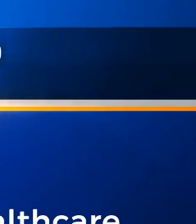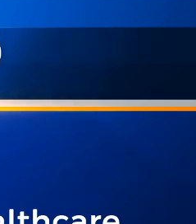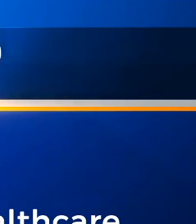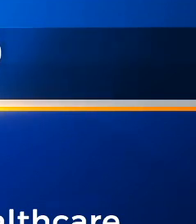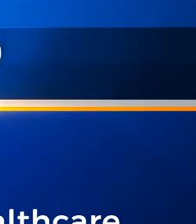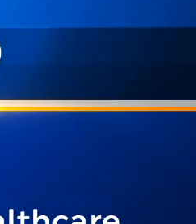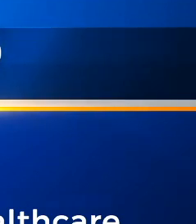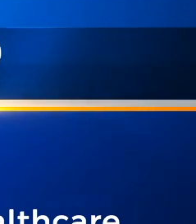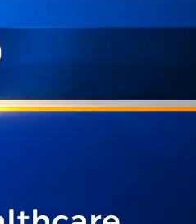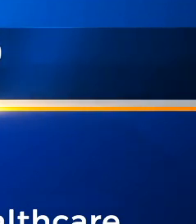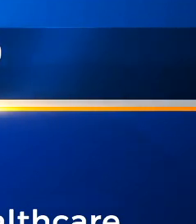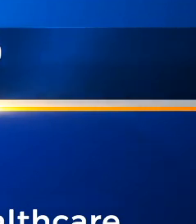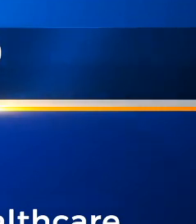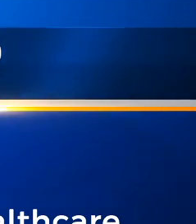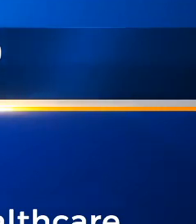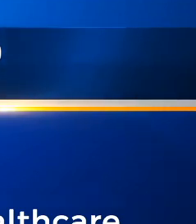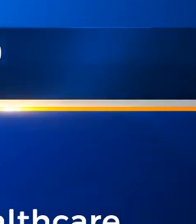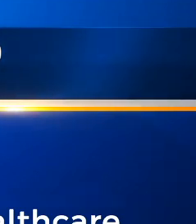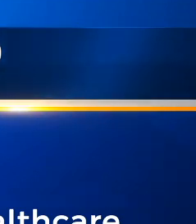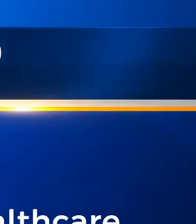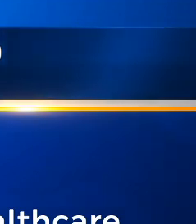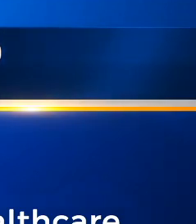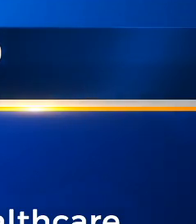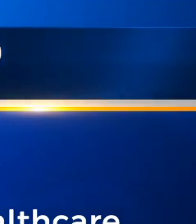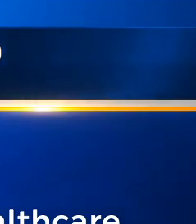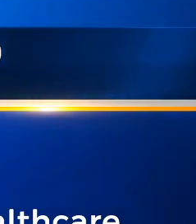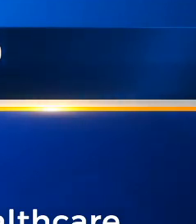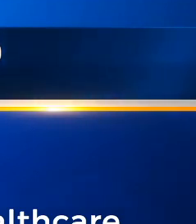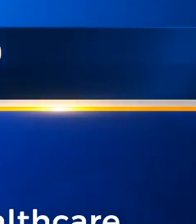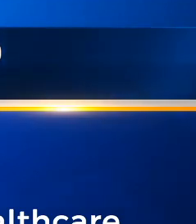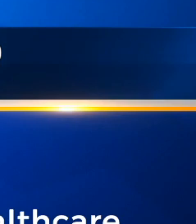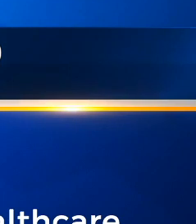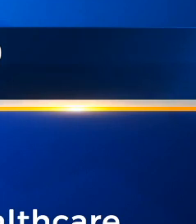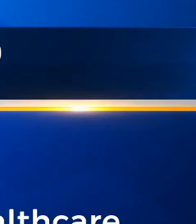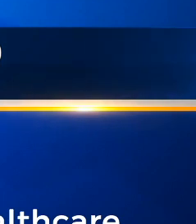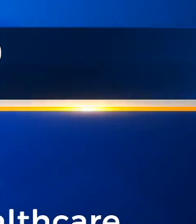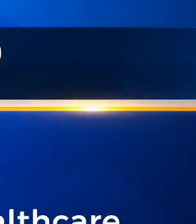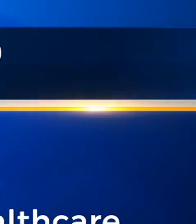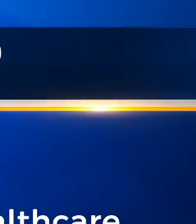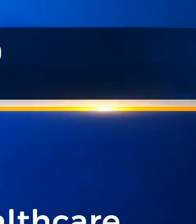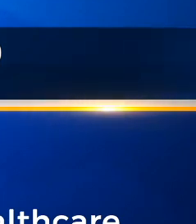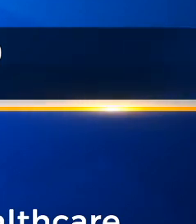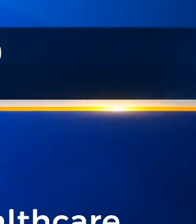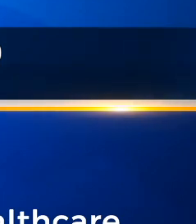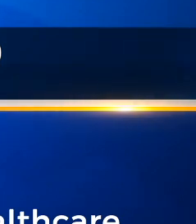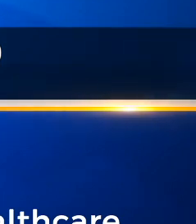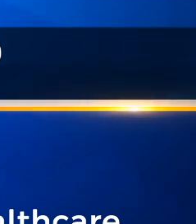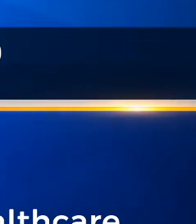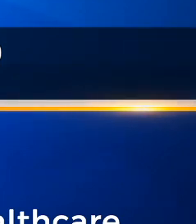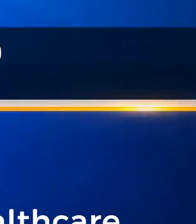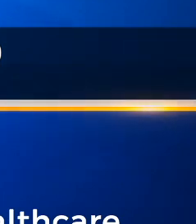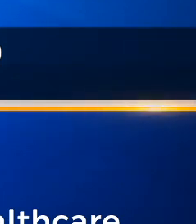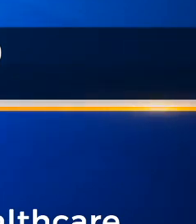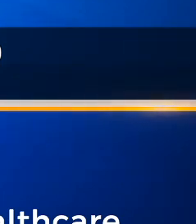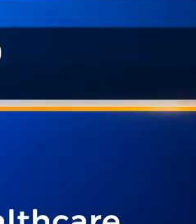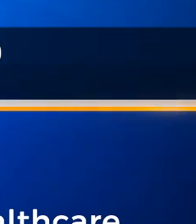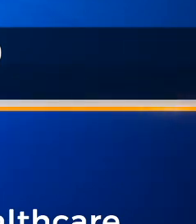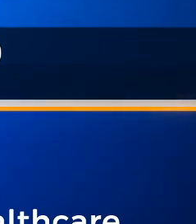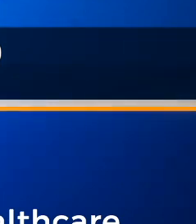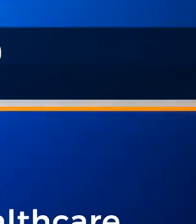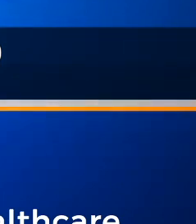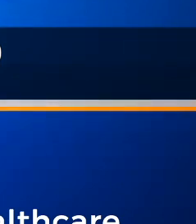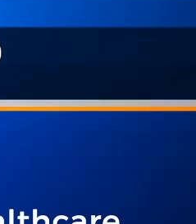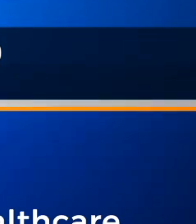worth. 50,000 cases now in America, and more than half of them are in New York. And Dr.